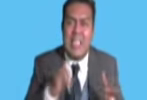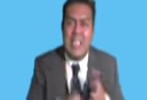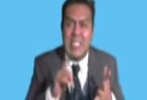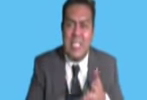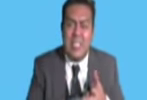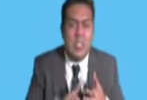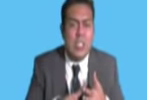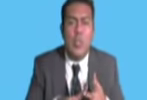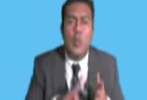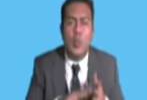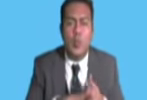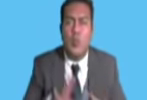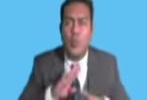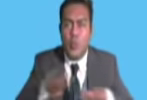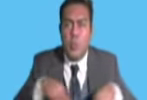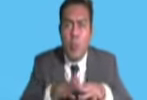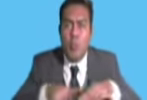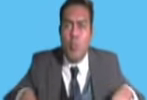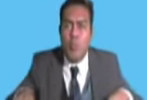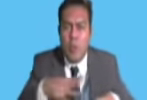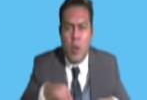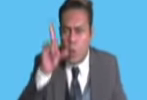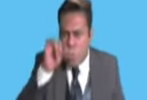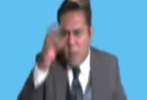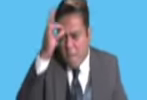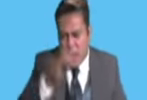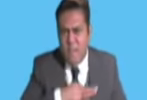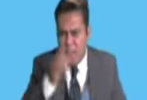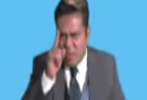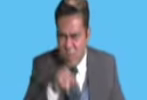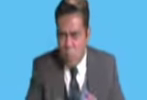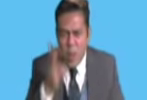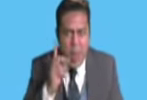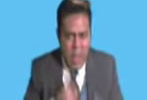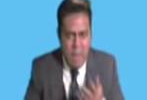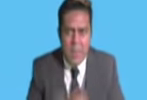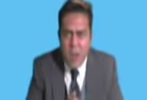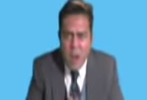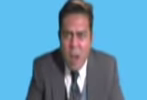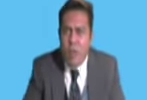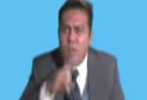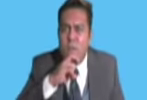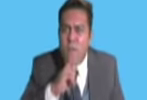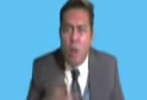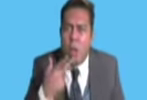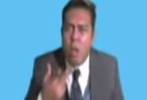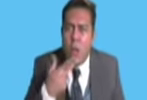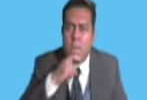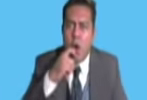pool, 480,000 being allocated. Do we believe that this will happen after all the false promises?